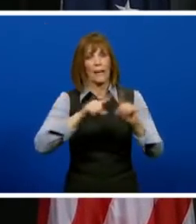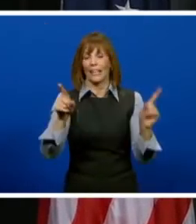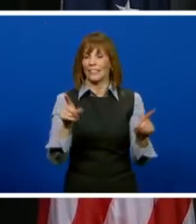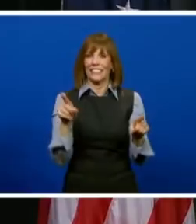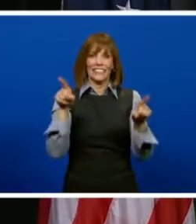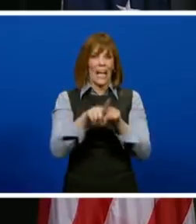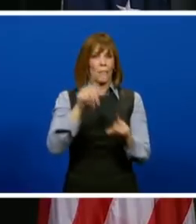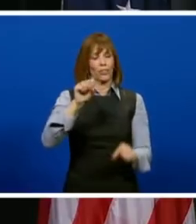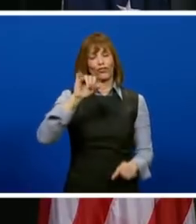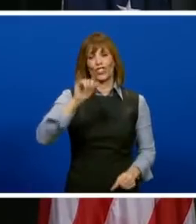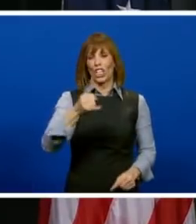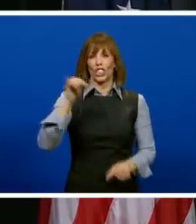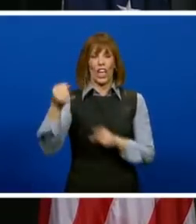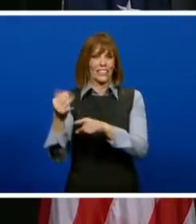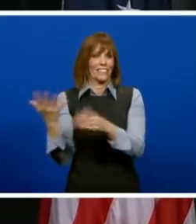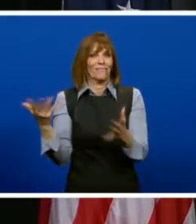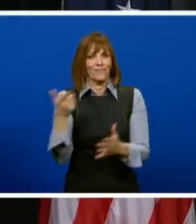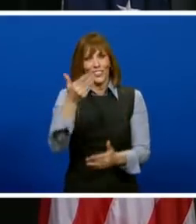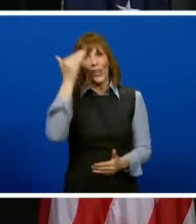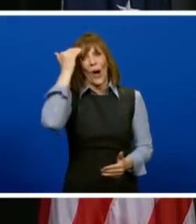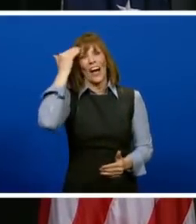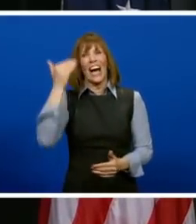with Johnson & Johnson, we got